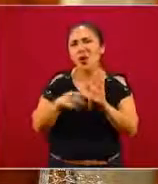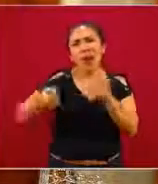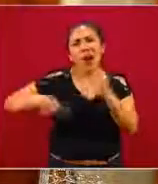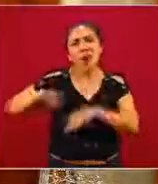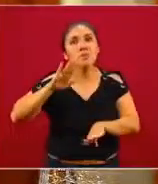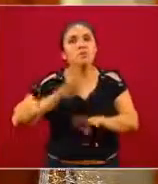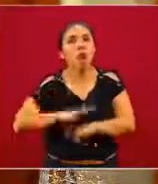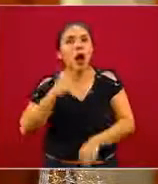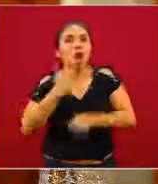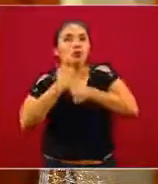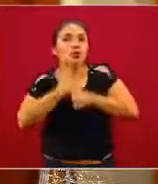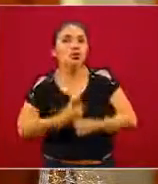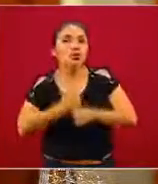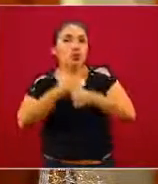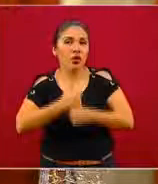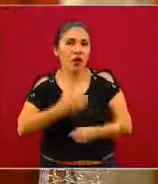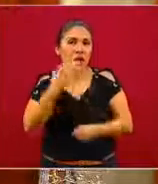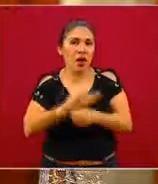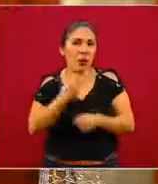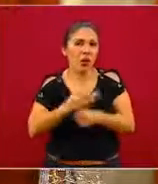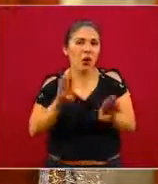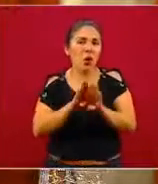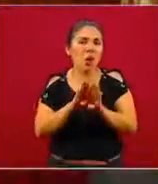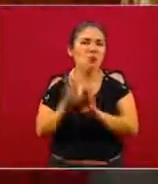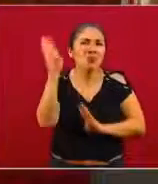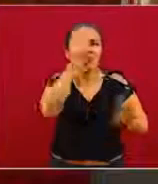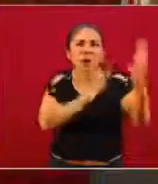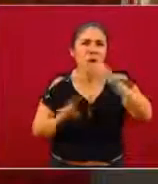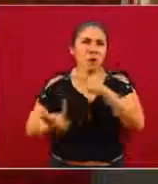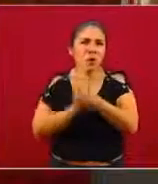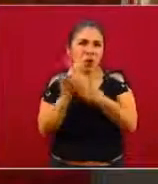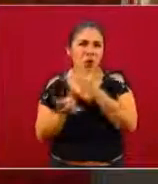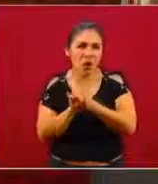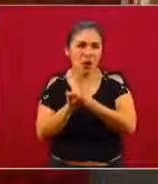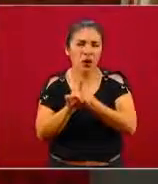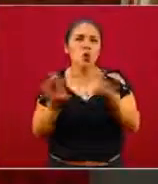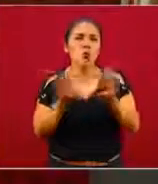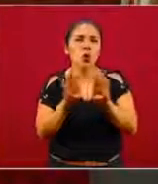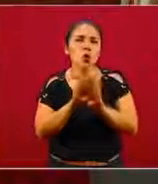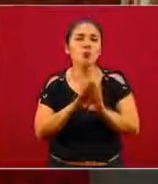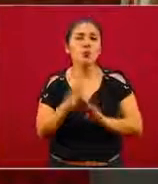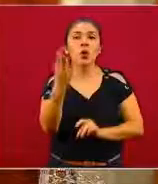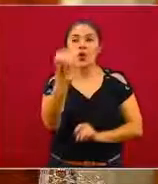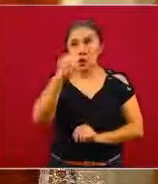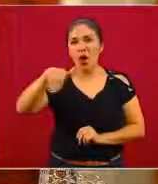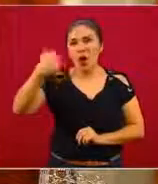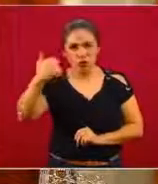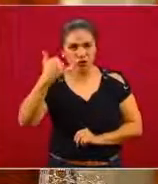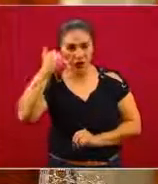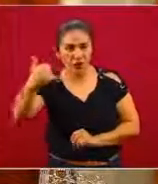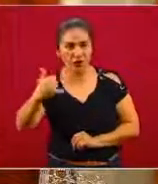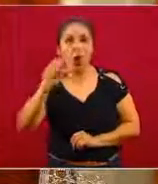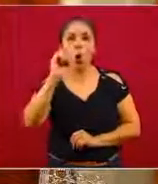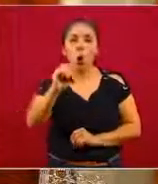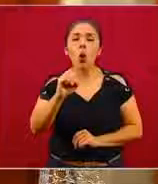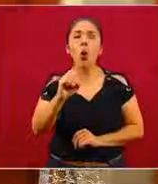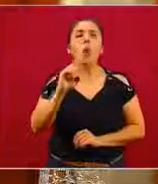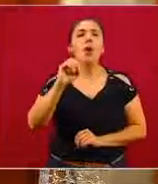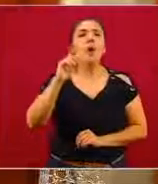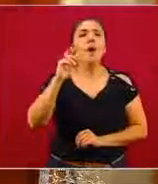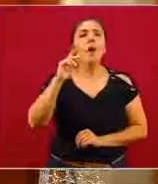they are not negatively affected by the austerity measures. Services such as